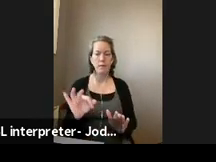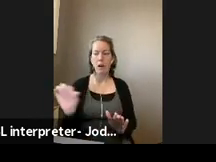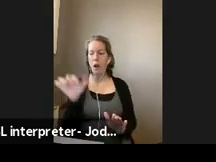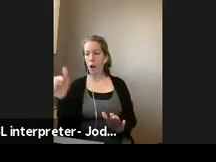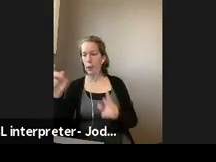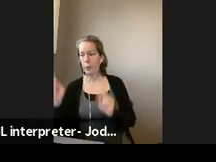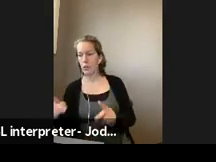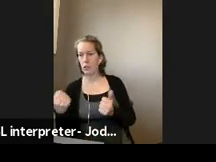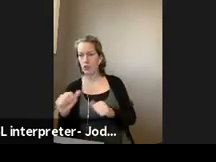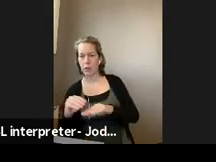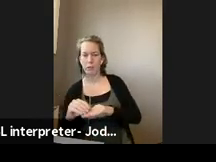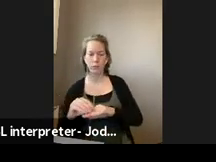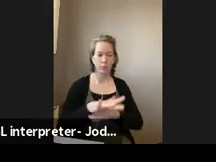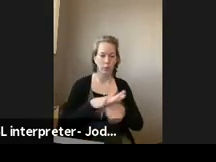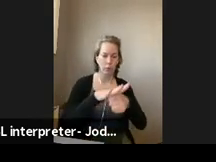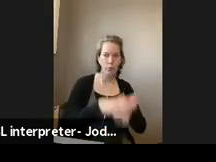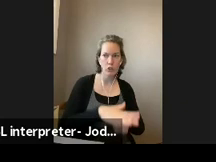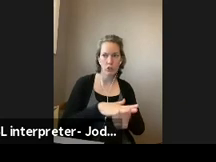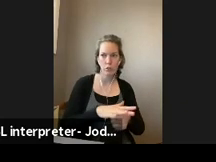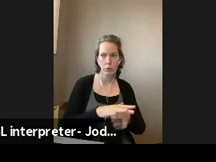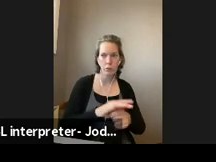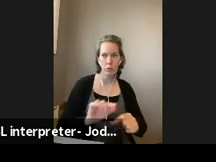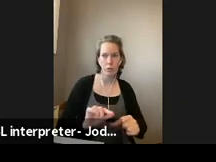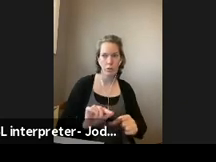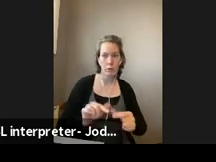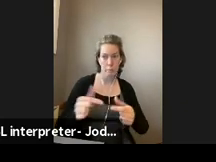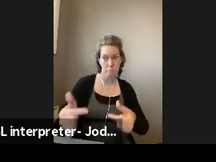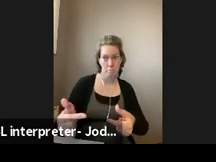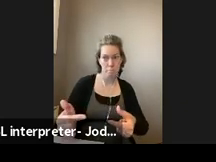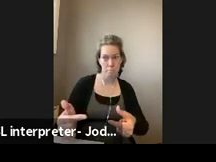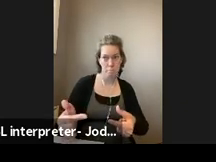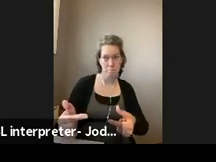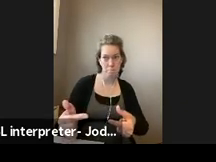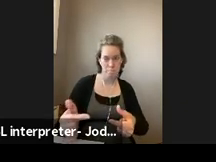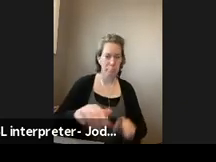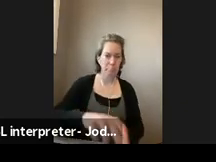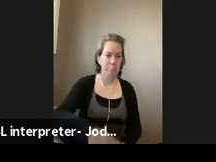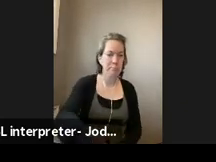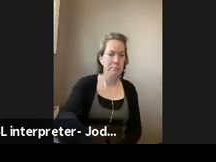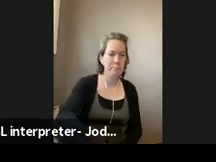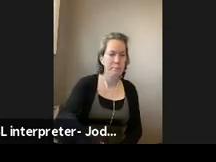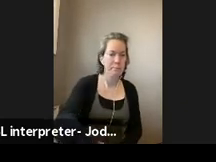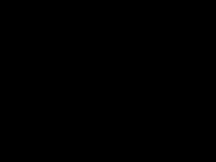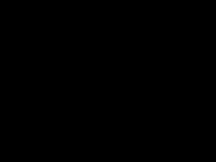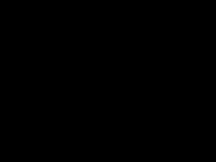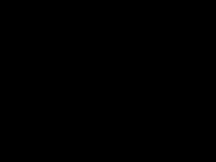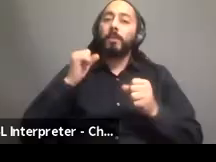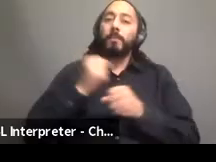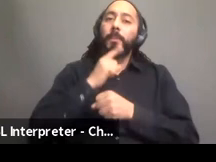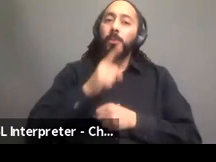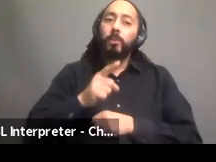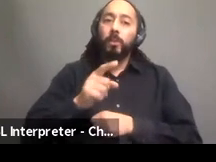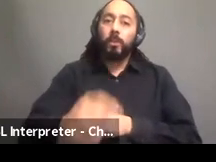you to agree to whatever it is they want to do. But we want to make sure that you know that it's within